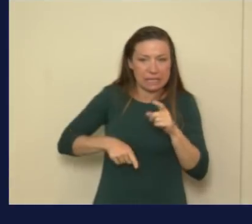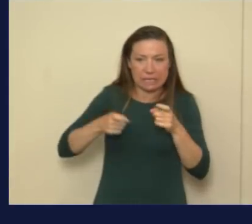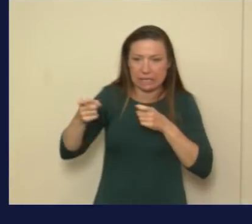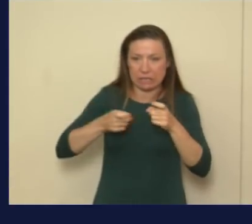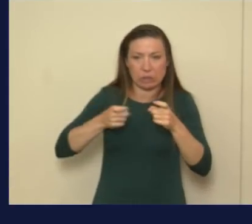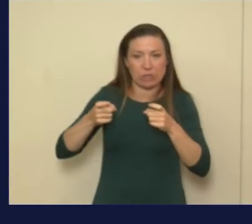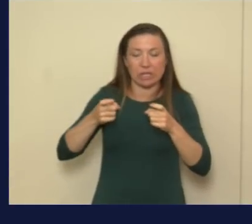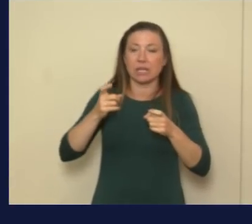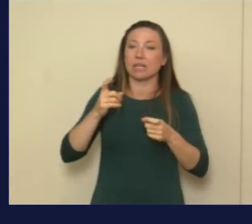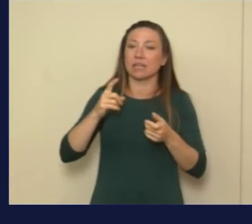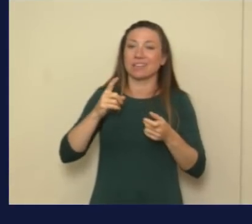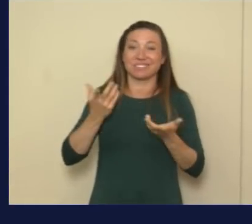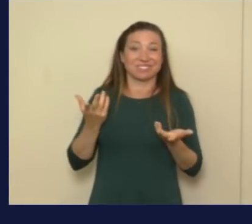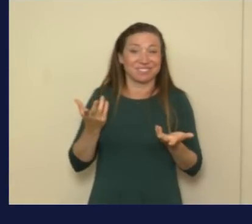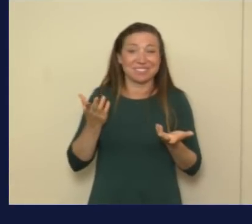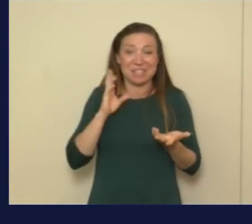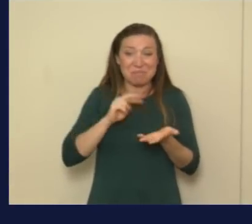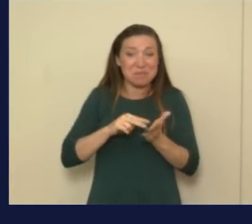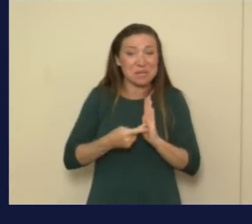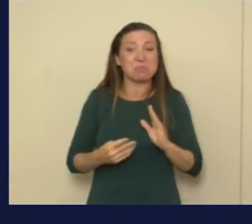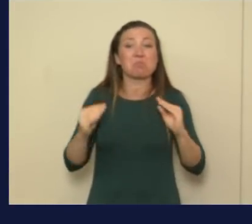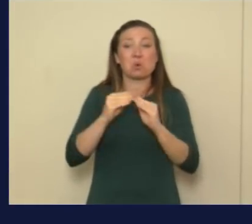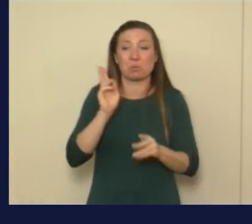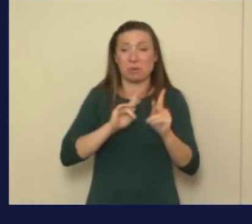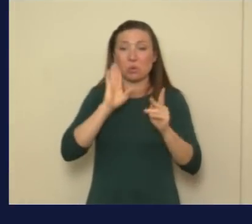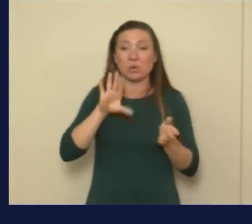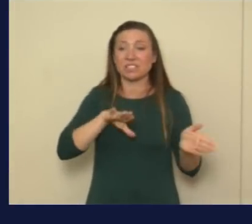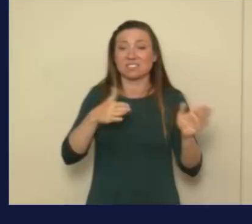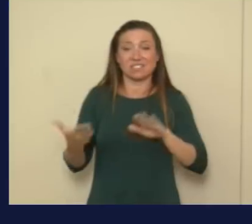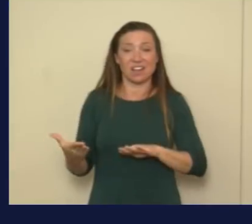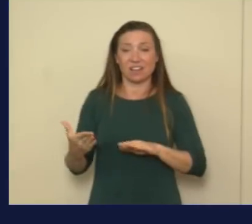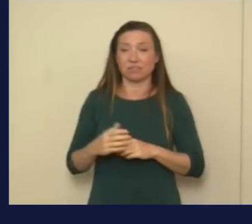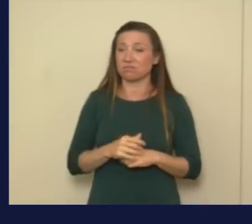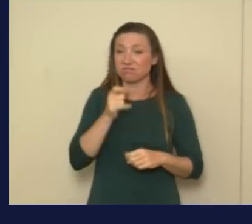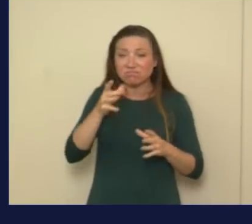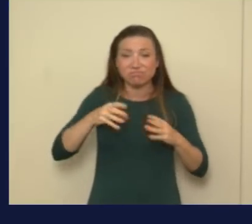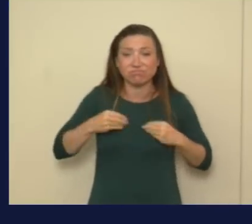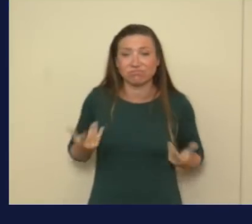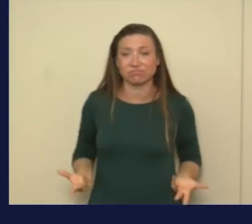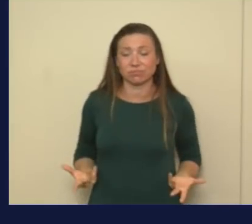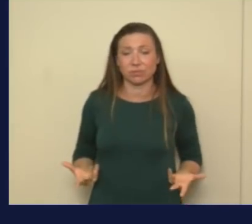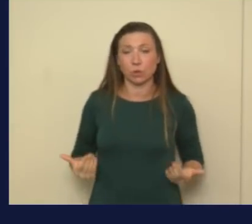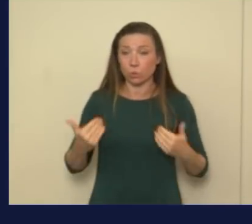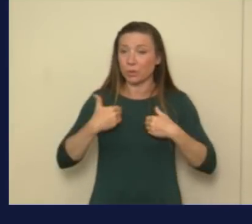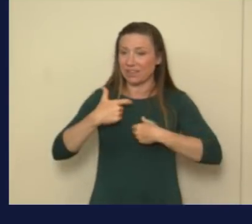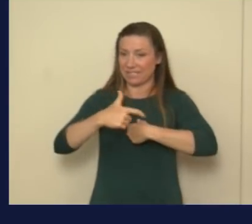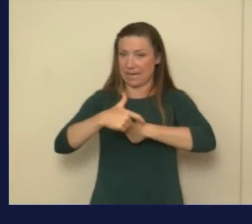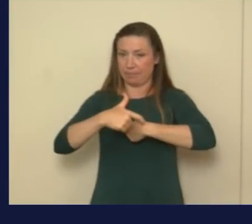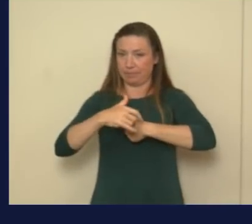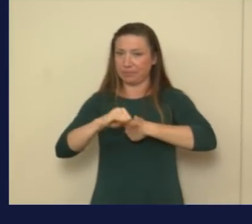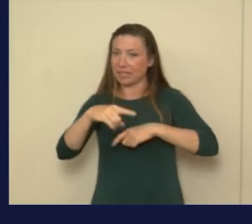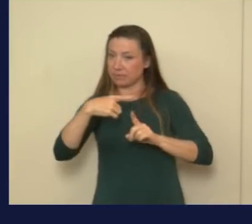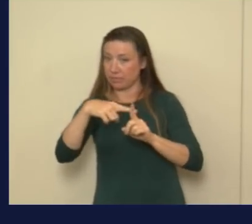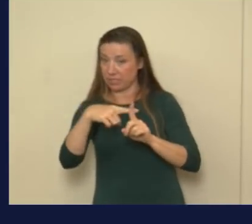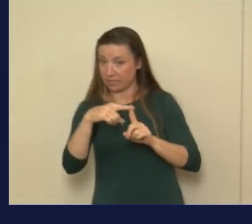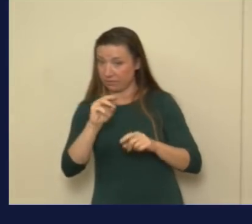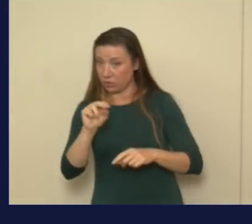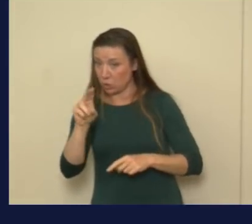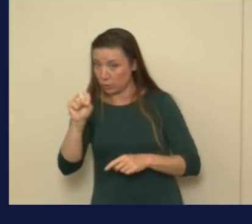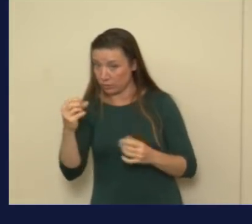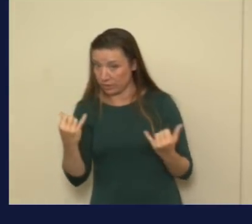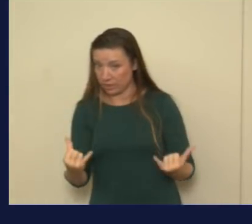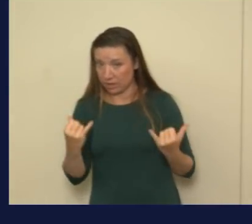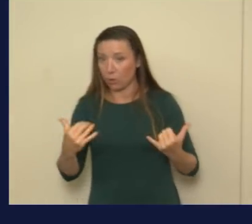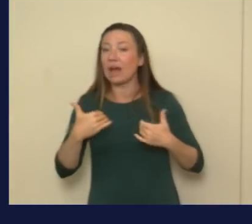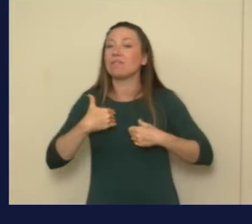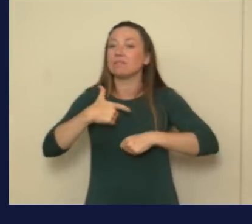state, which is unconscionable. So we have time. I mean, that's the good news. We have time. We can get through this next week. We